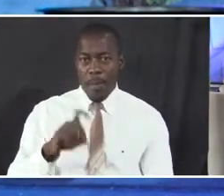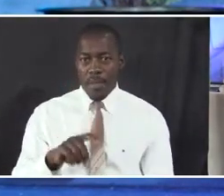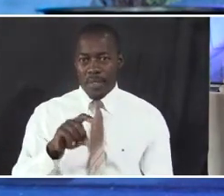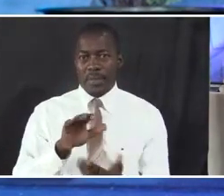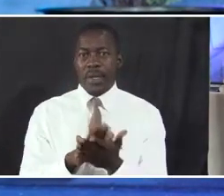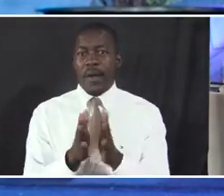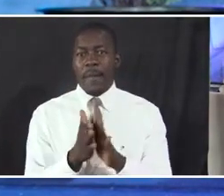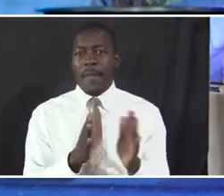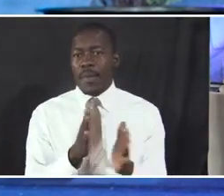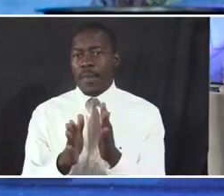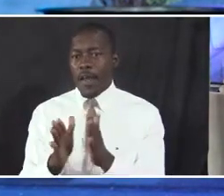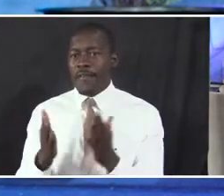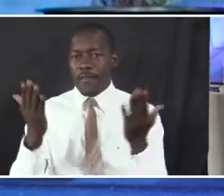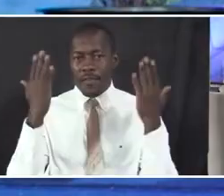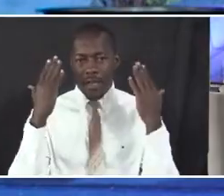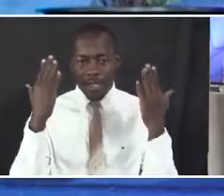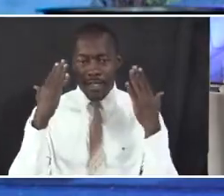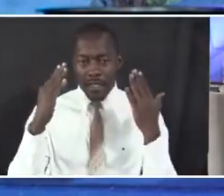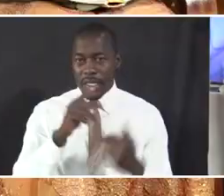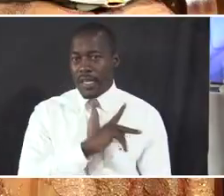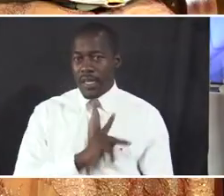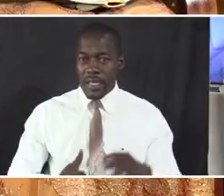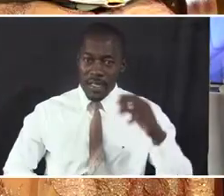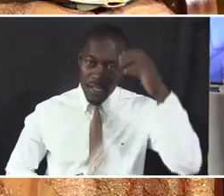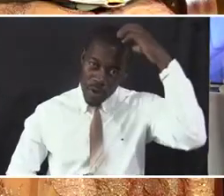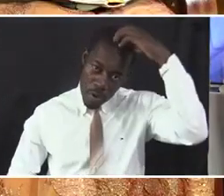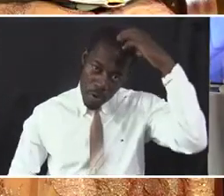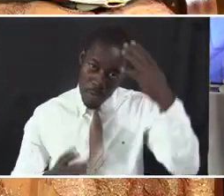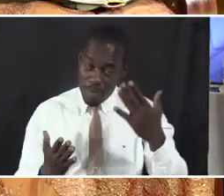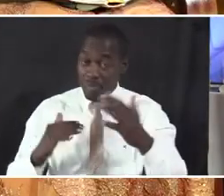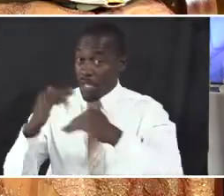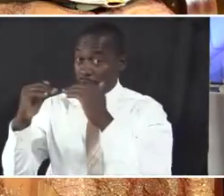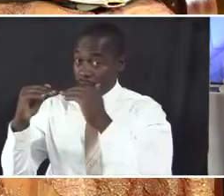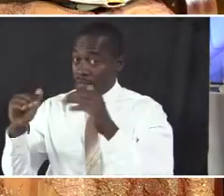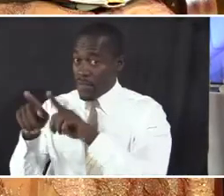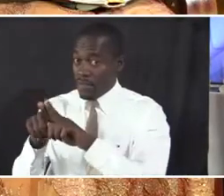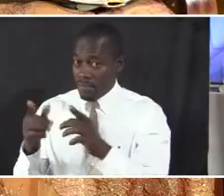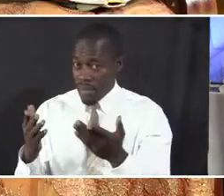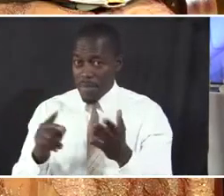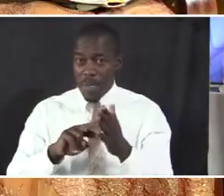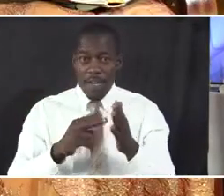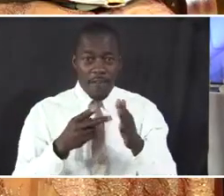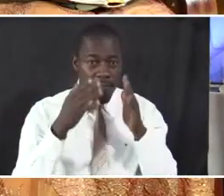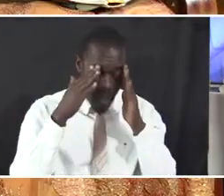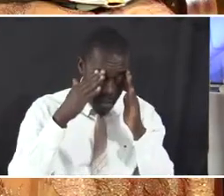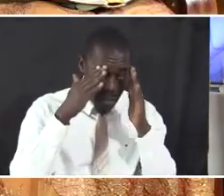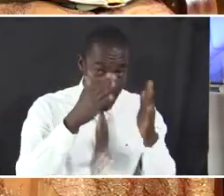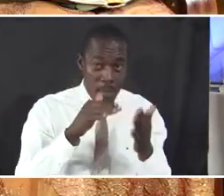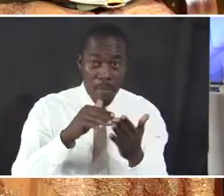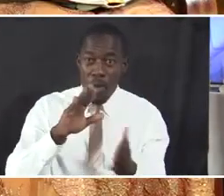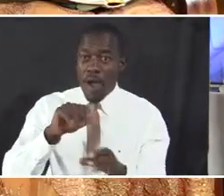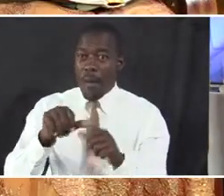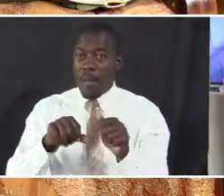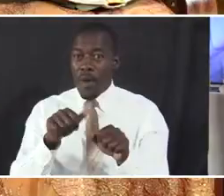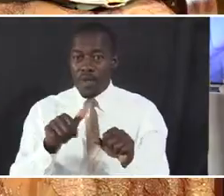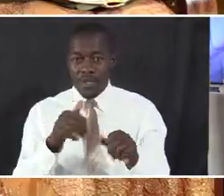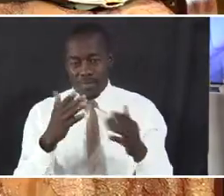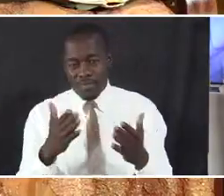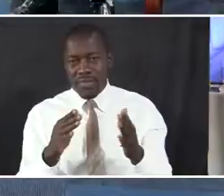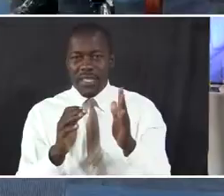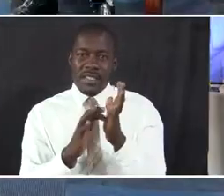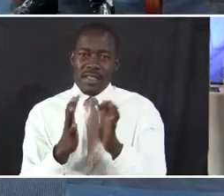for eternity. And that's why we're saying that it is an education that focuses on principles of